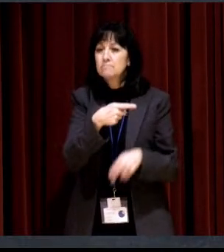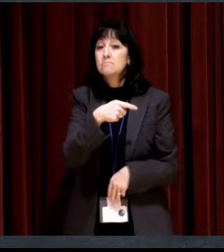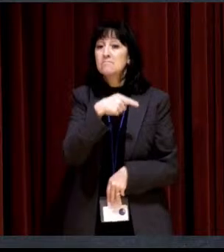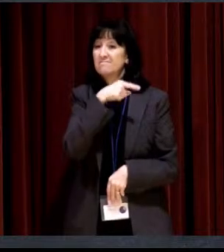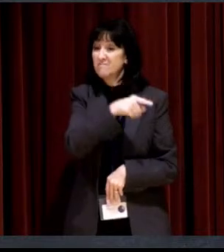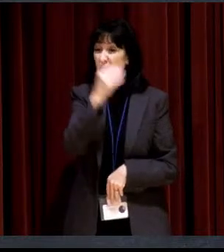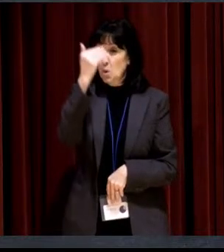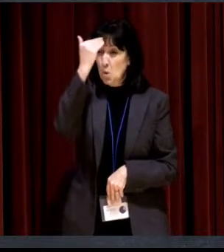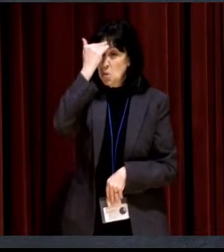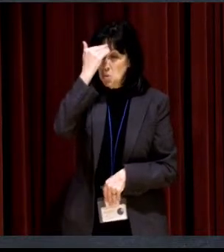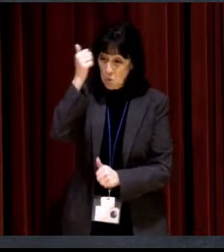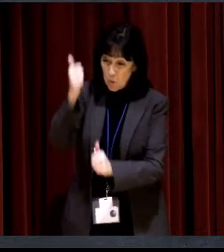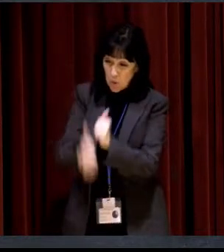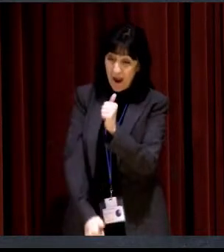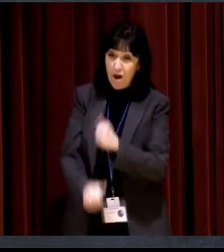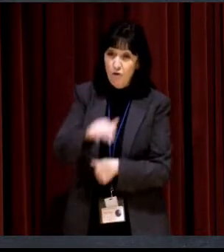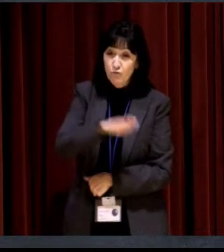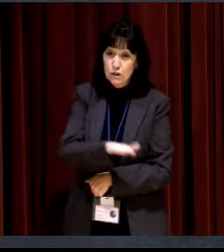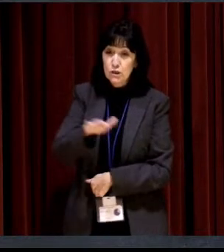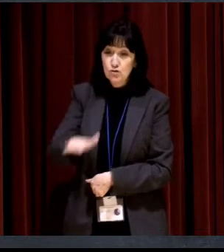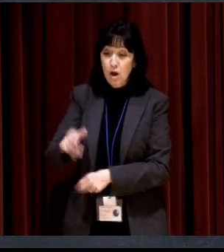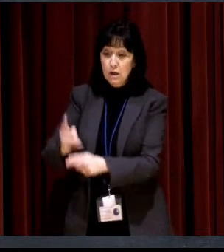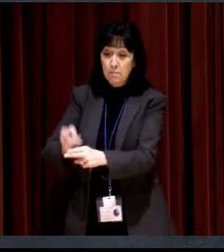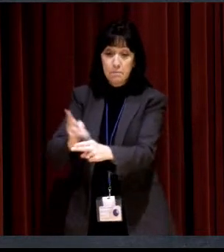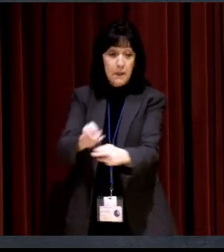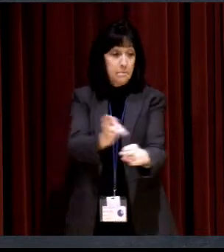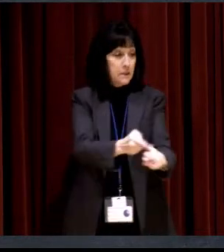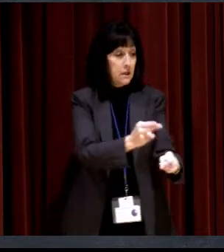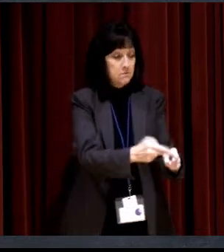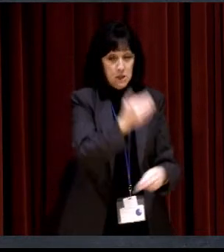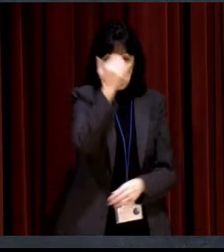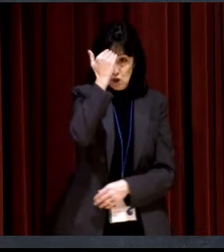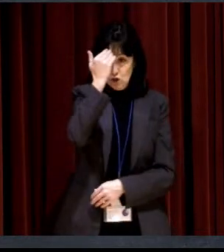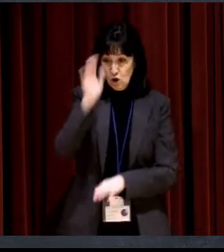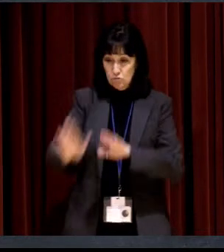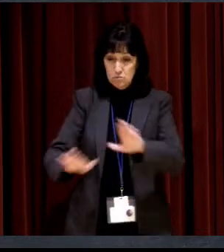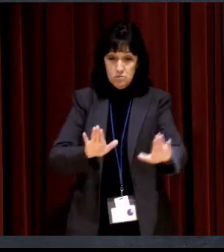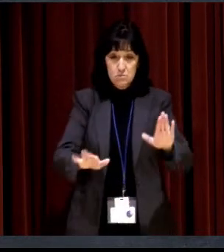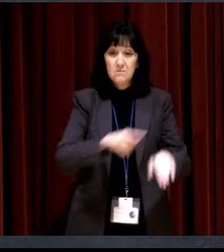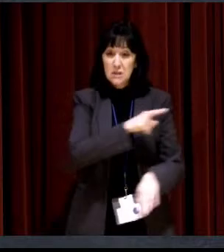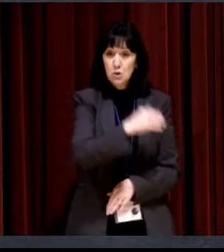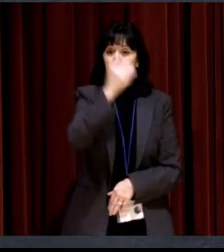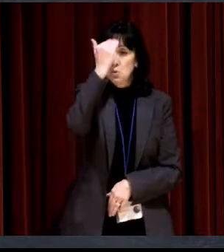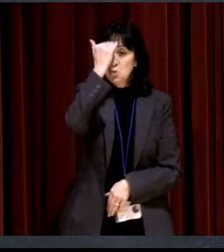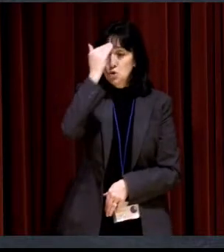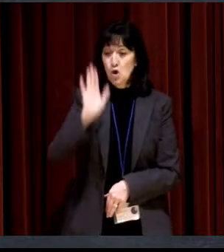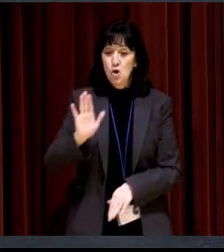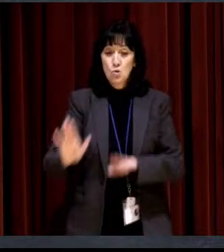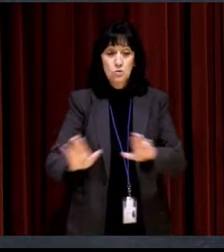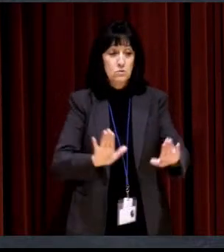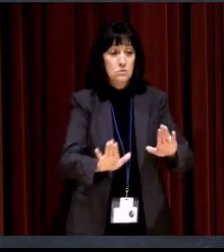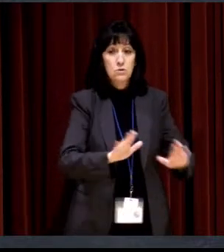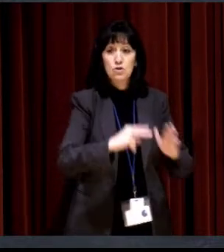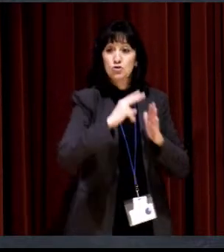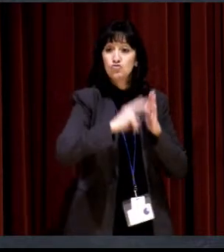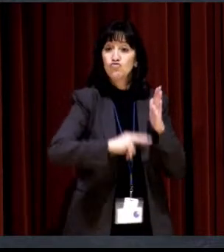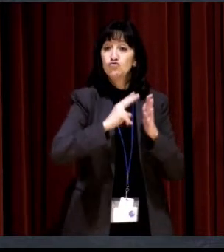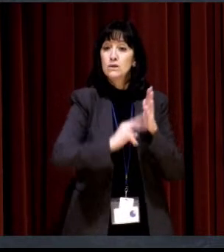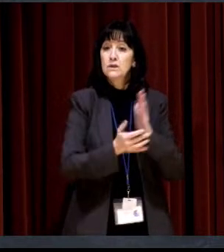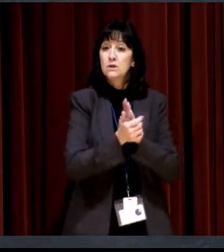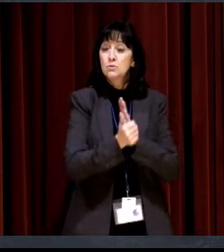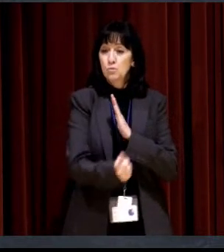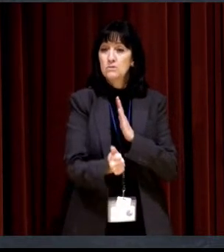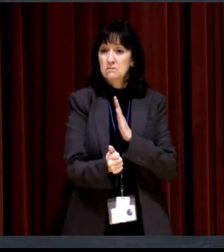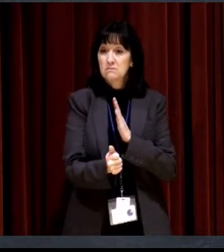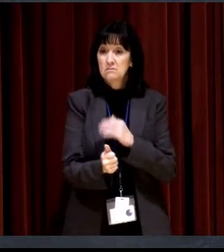the school and what the reading proficiency level was. Because he took me back to his office and he